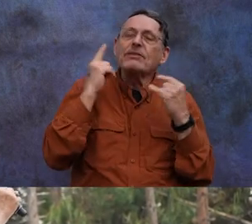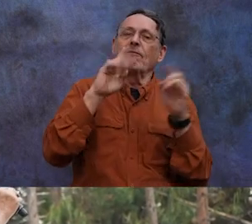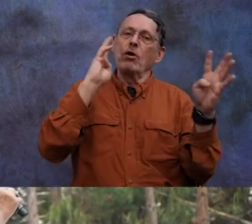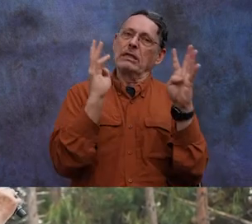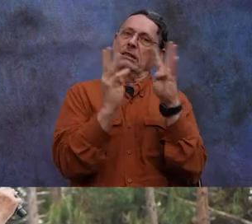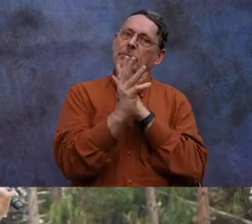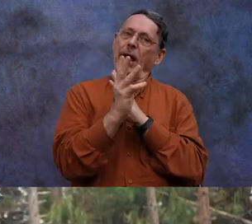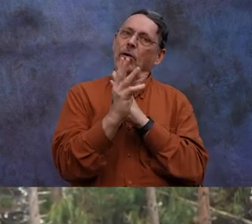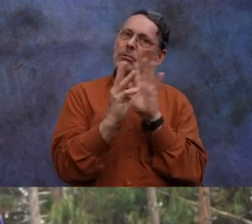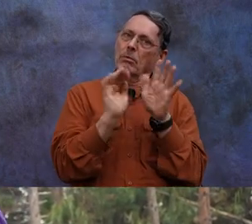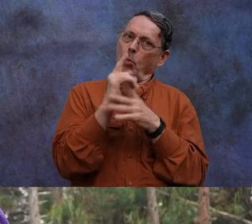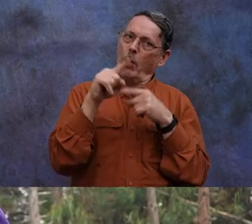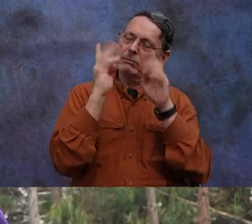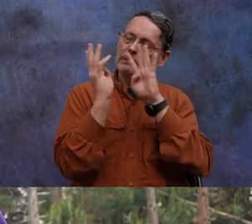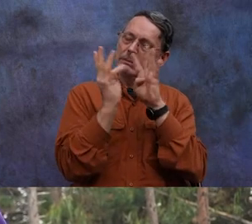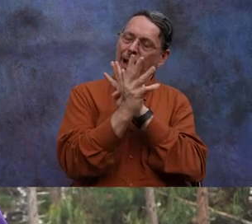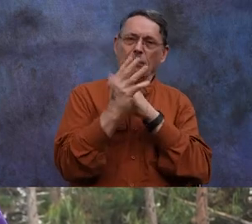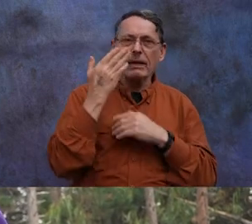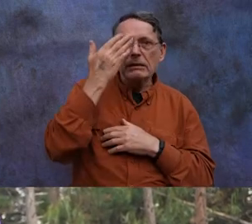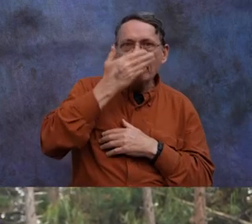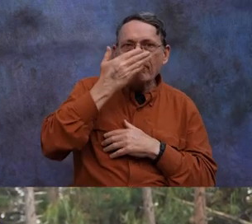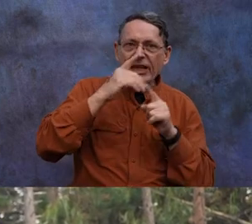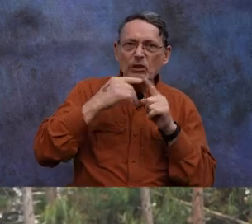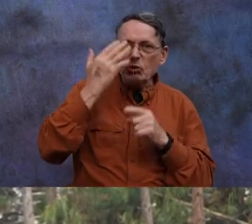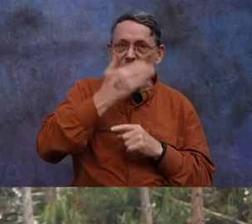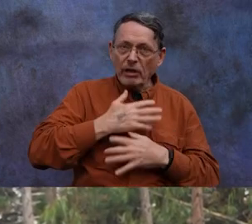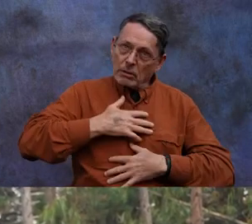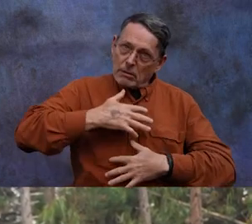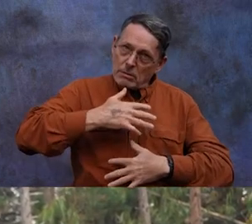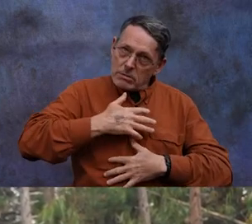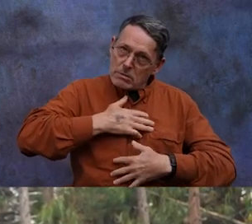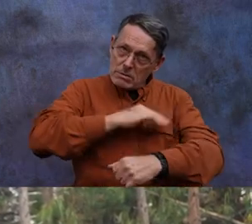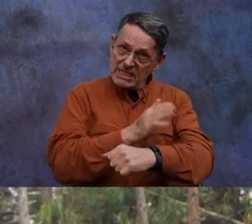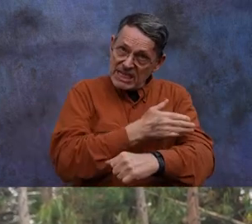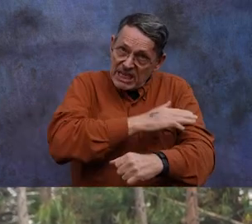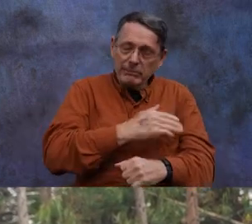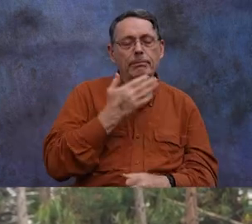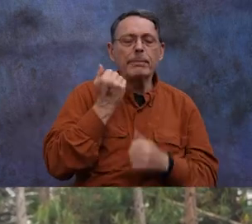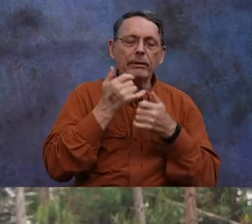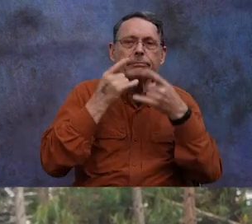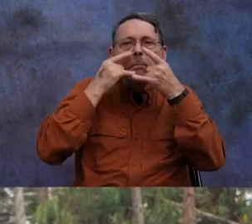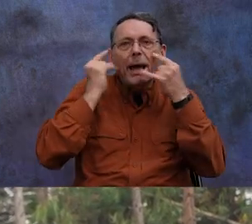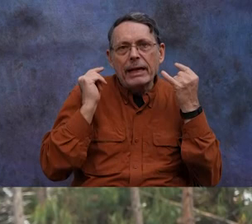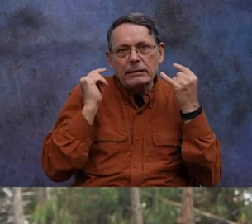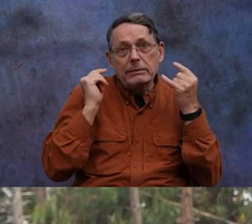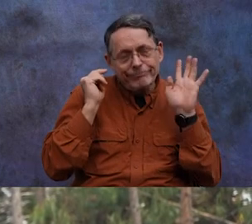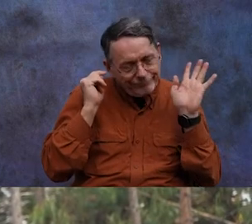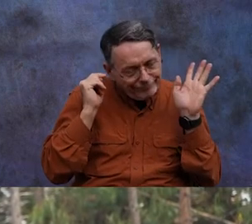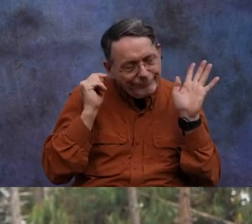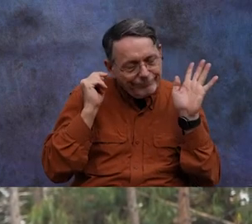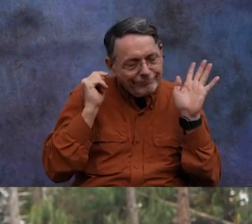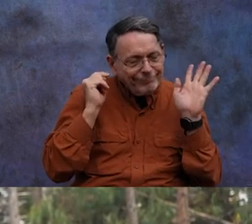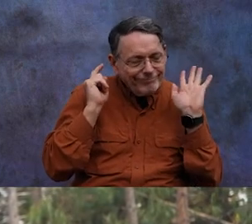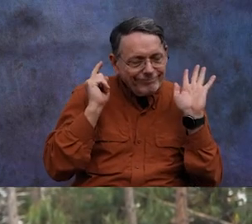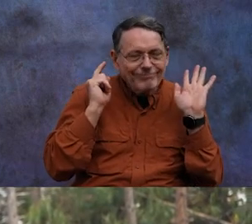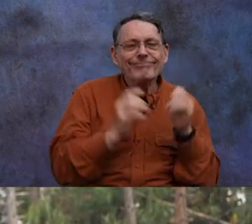can. Because yeah. That face-to-face heavy breathing and singing is probably, yeah. Yeah.